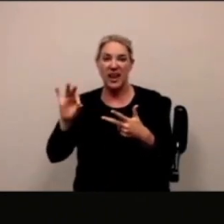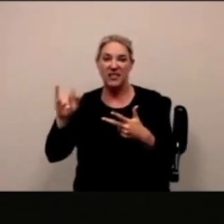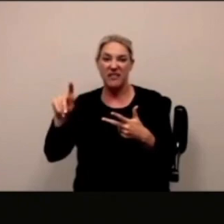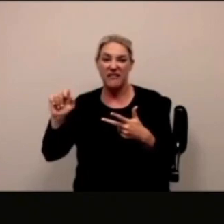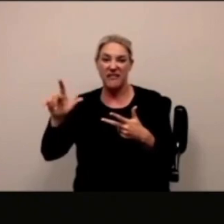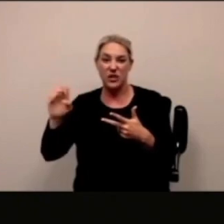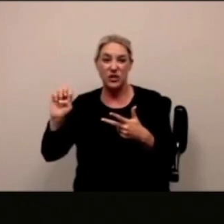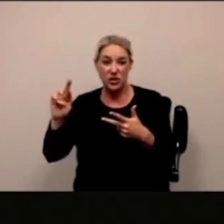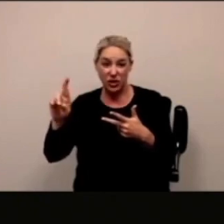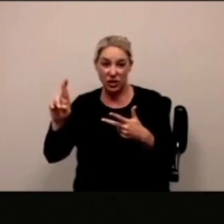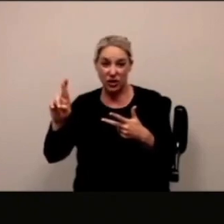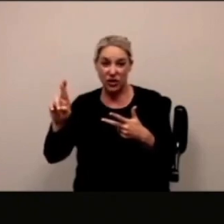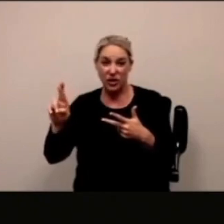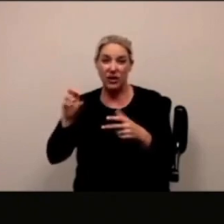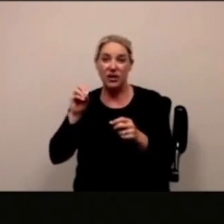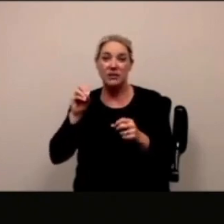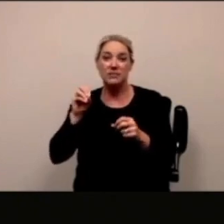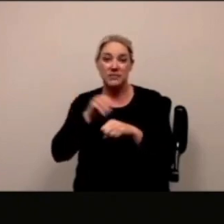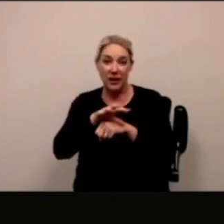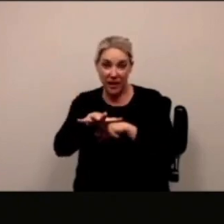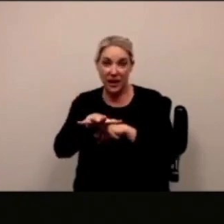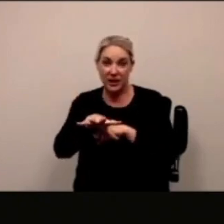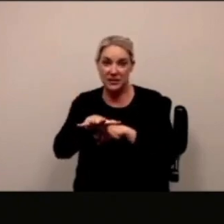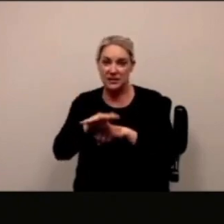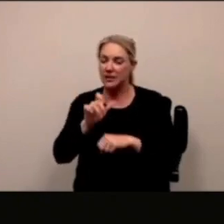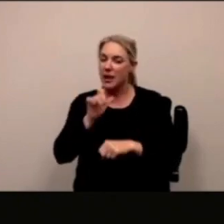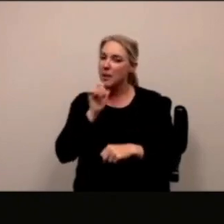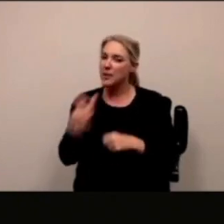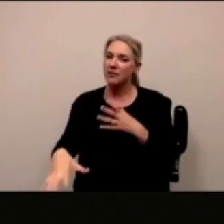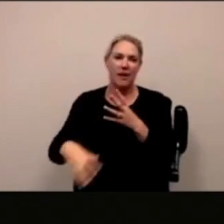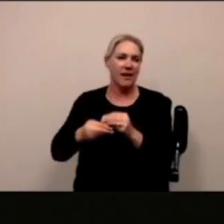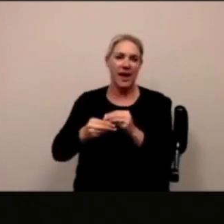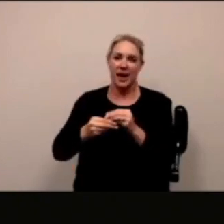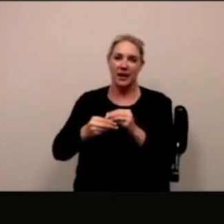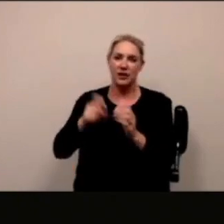But I have not attempted to bring that back to Scratch 3. I think